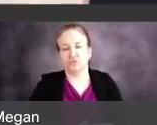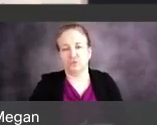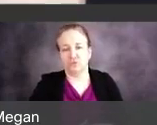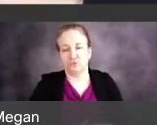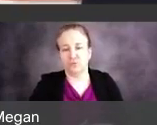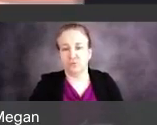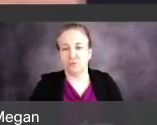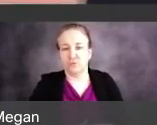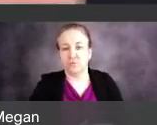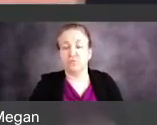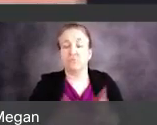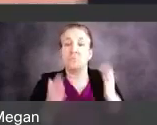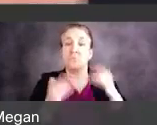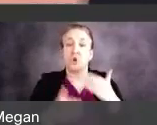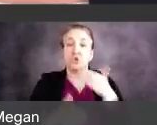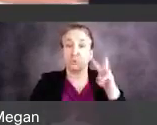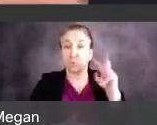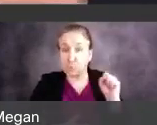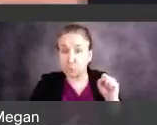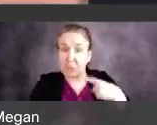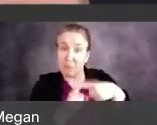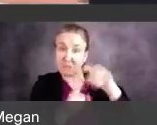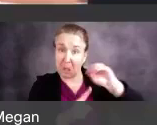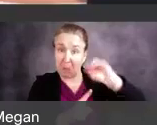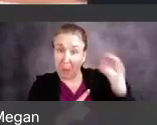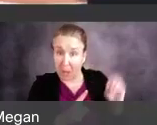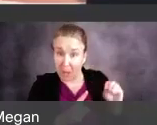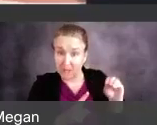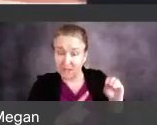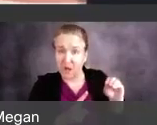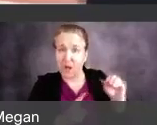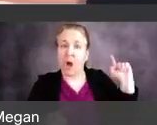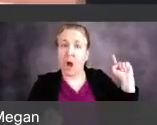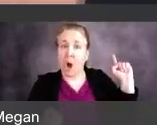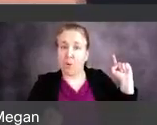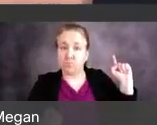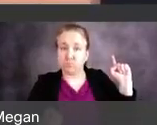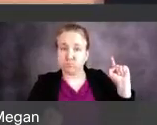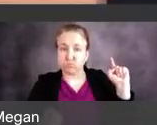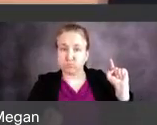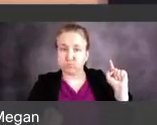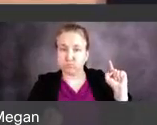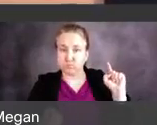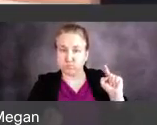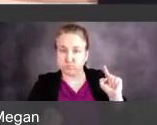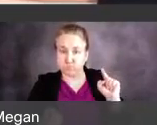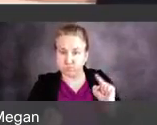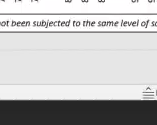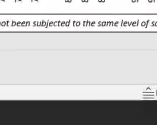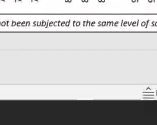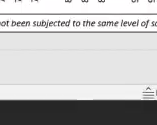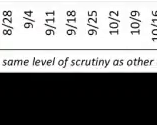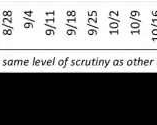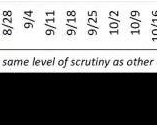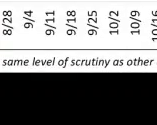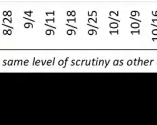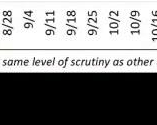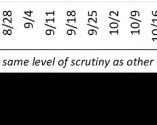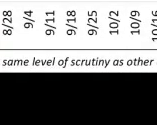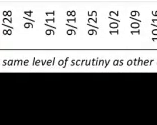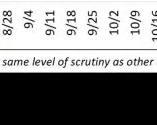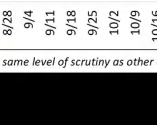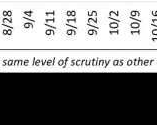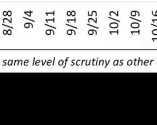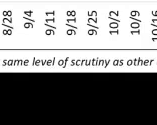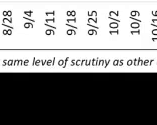On some good news, our positivity rate has continued a downward trend this week. Our 14-day average positivity